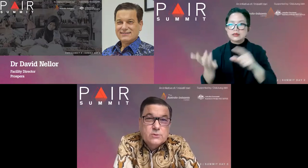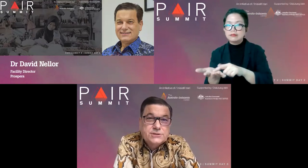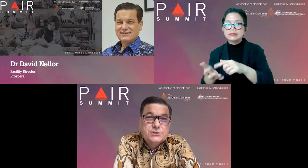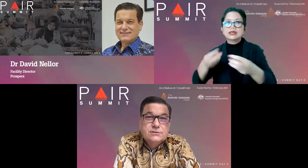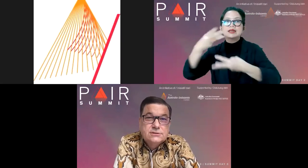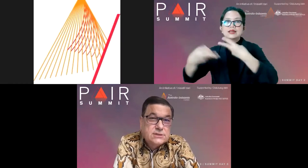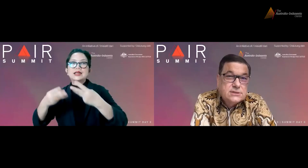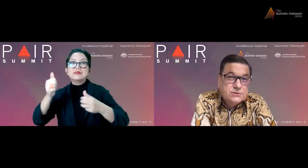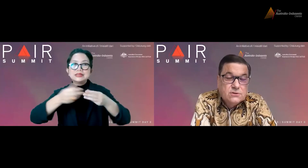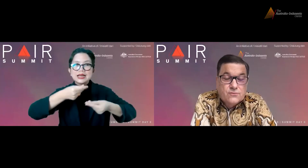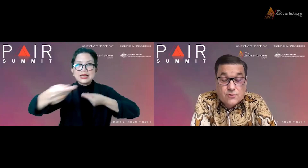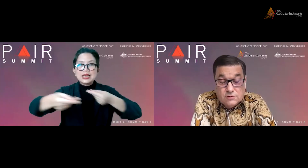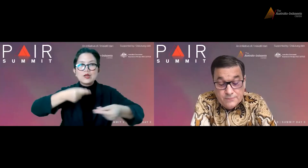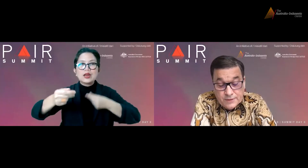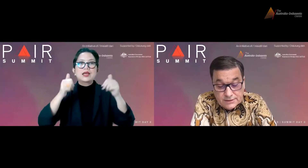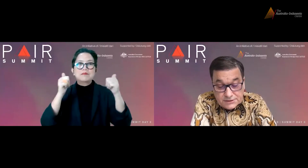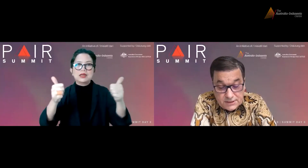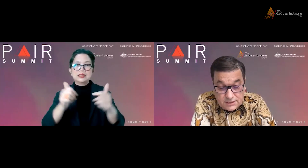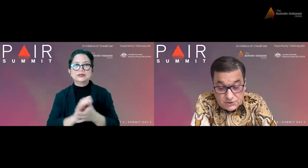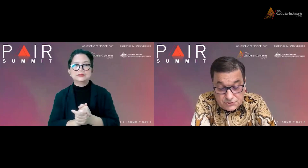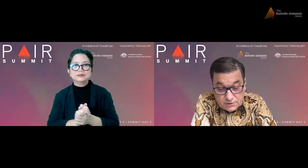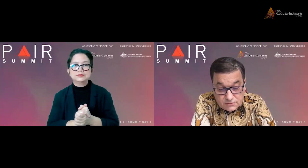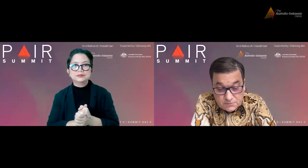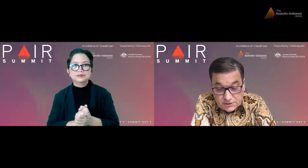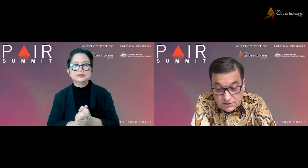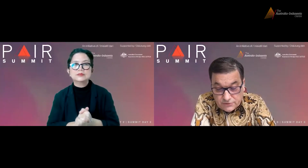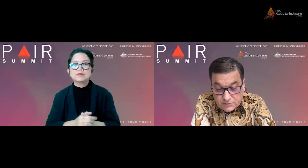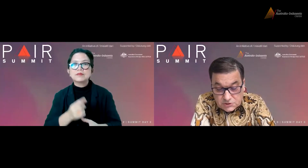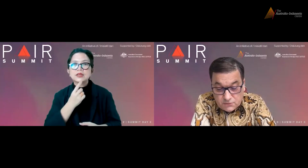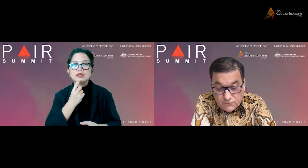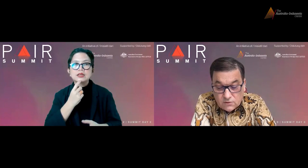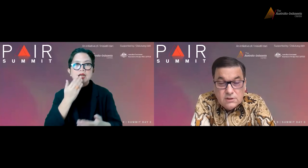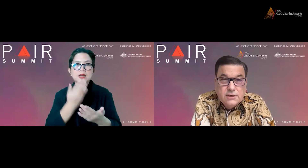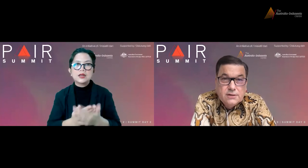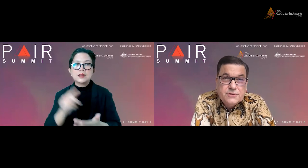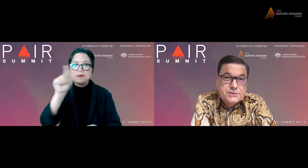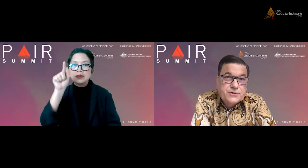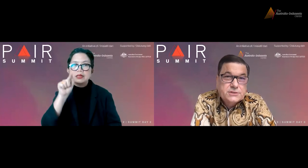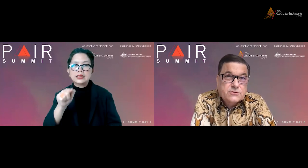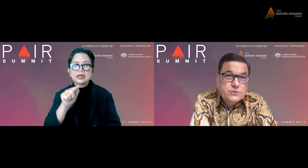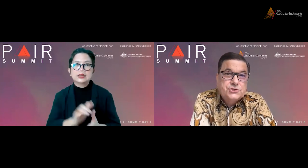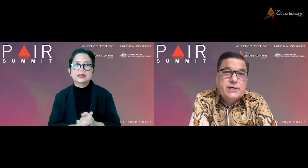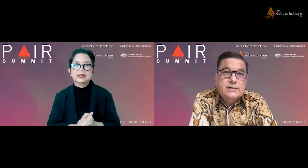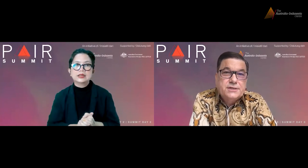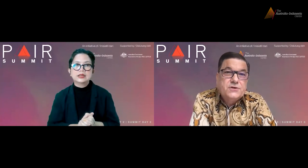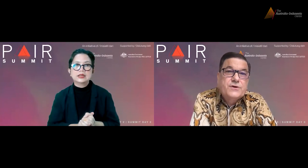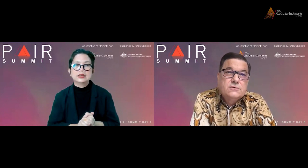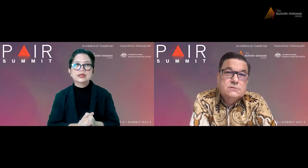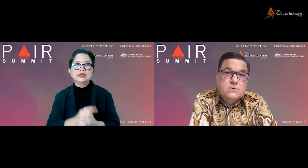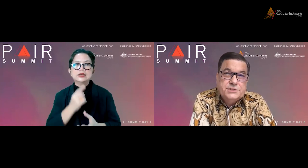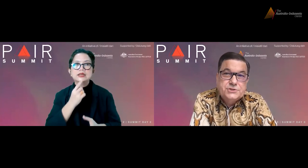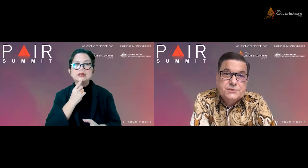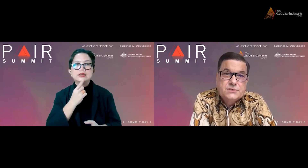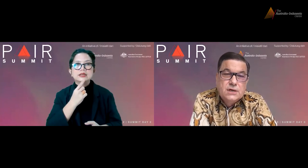the questions, such as on the rural city issue that was mentioned just before, these are excruciatingly